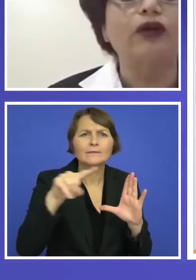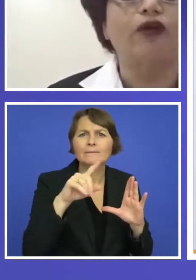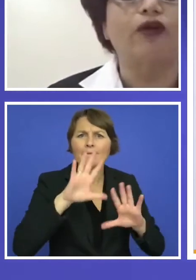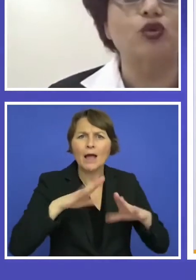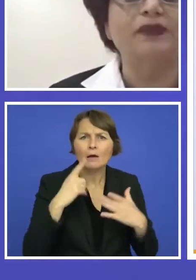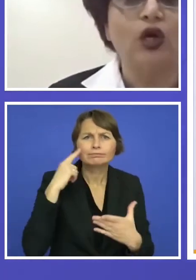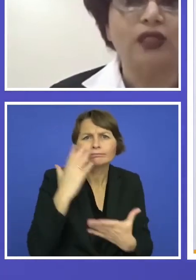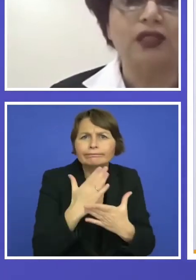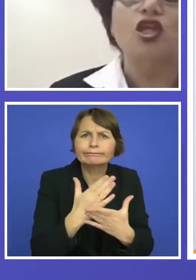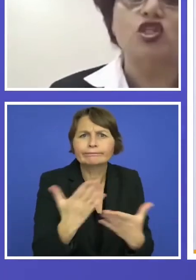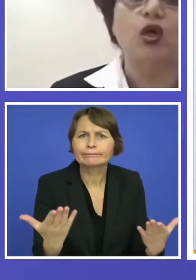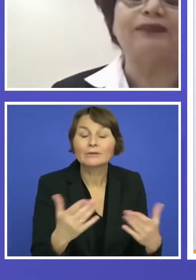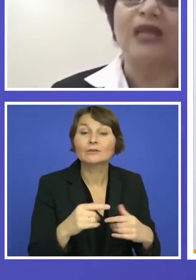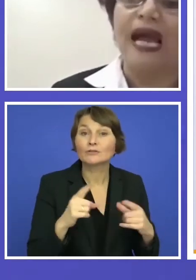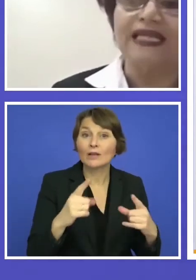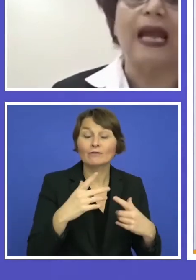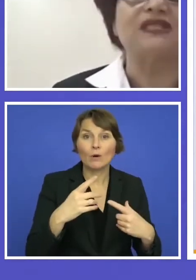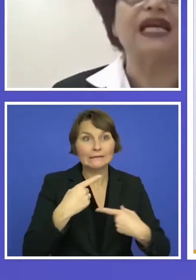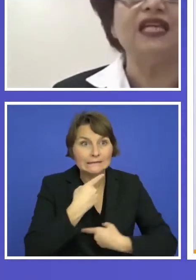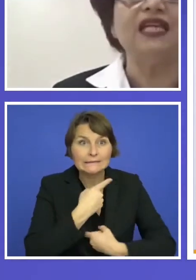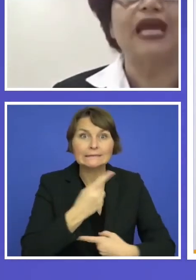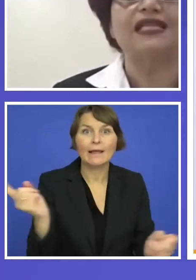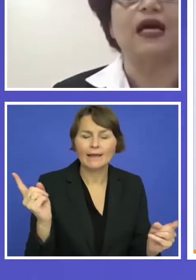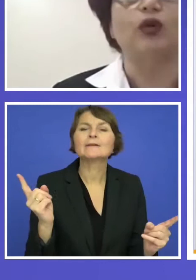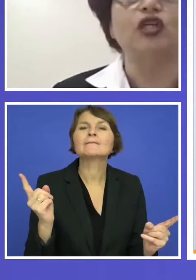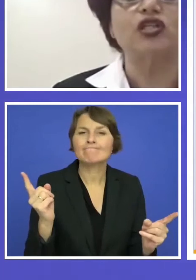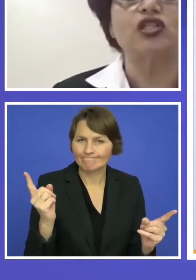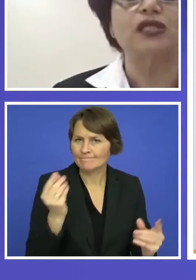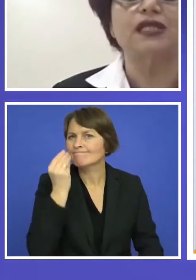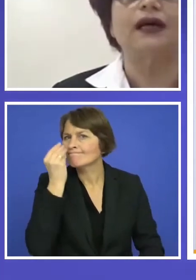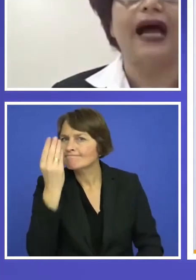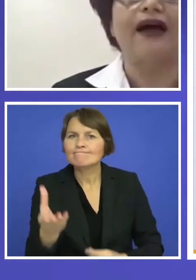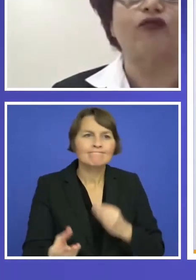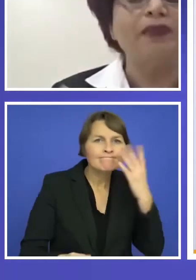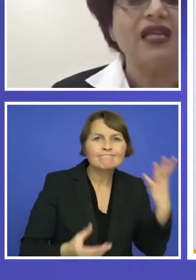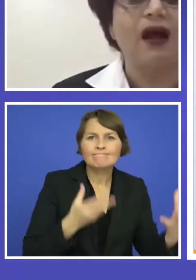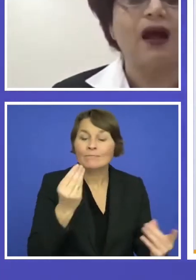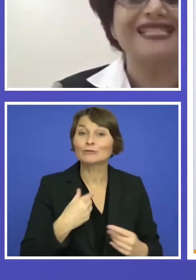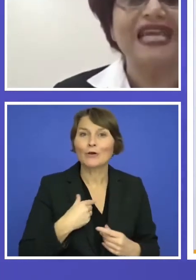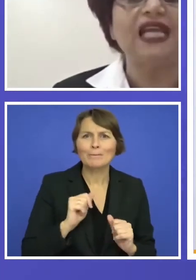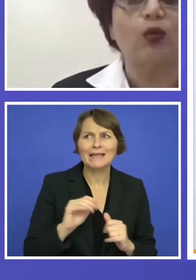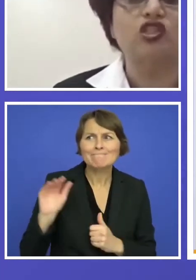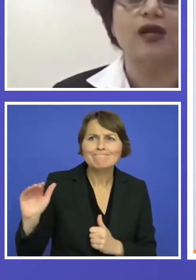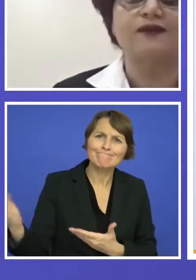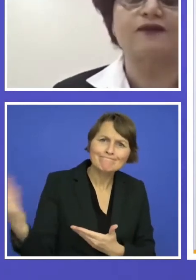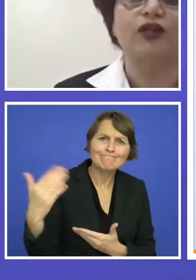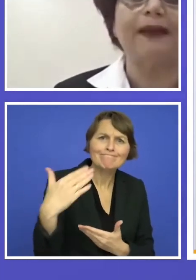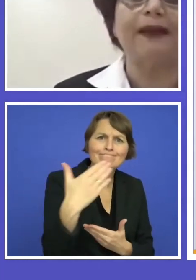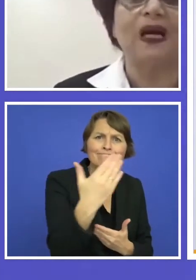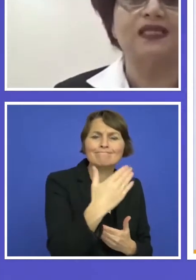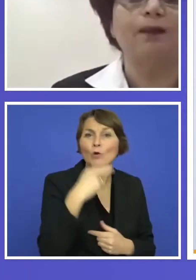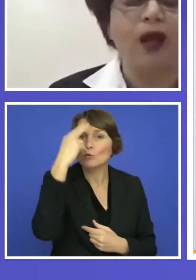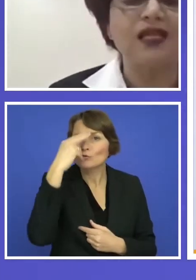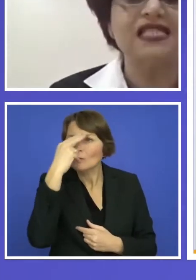want our voice to be heard. So I'm trying to get our nurses have webinars, training, workshops for